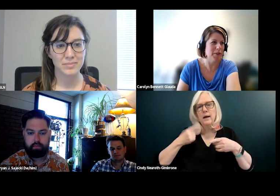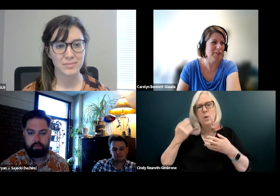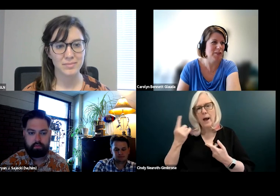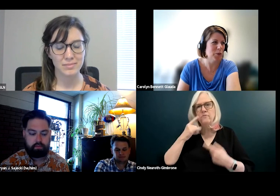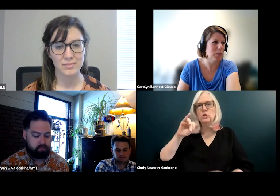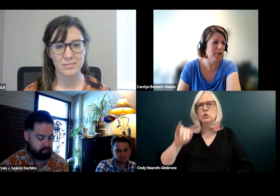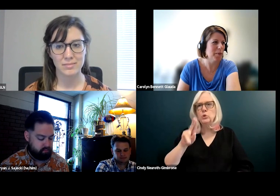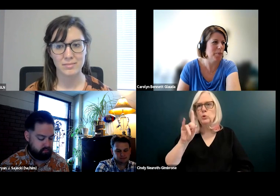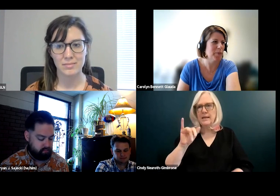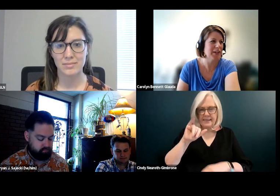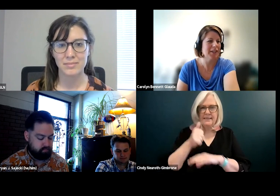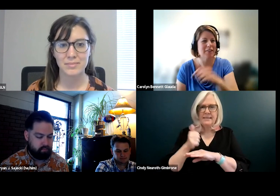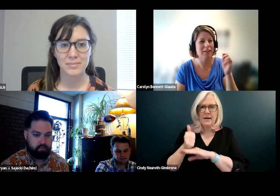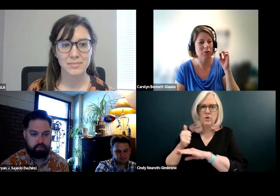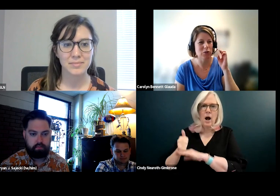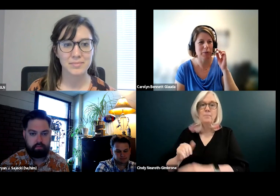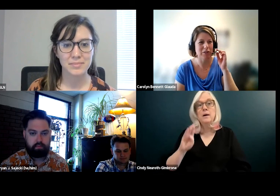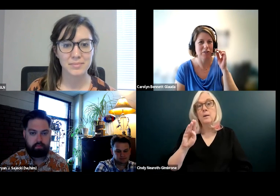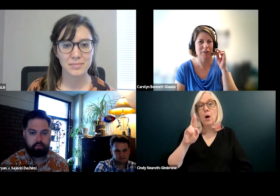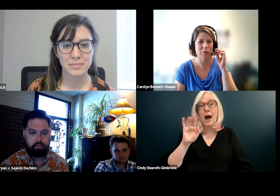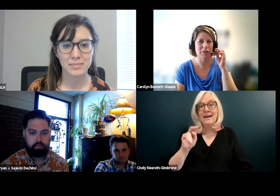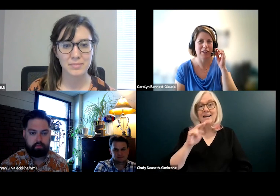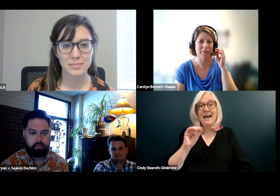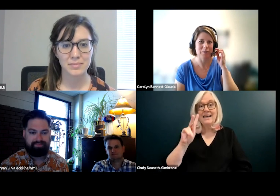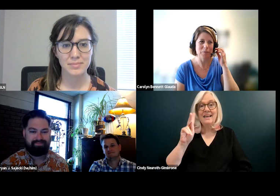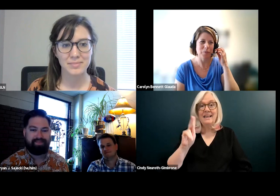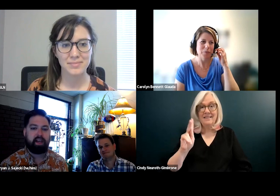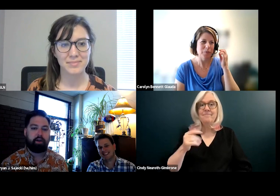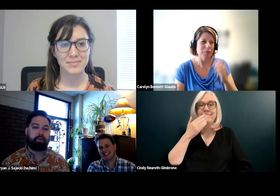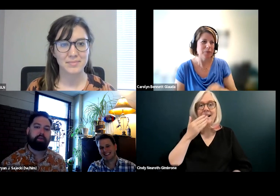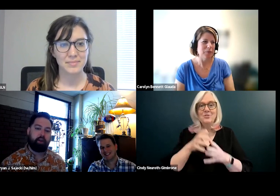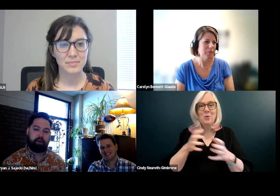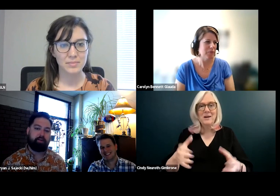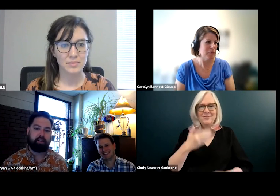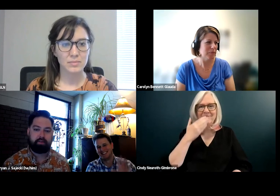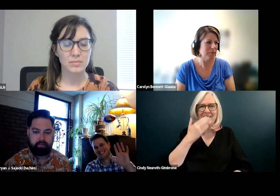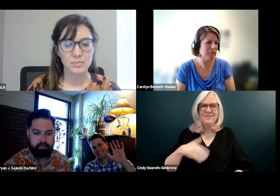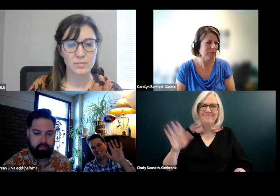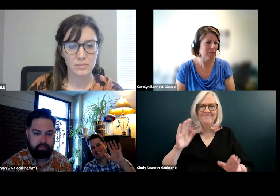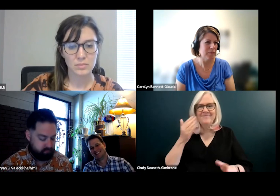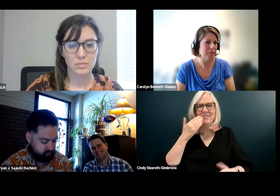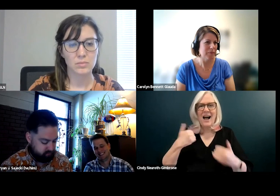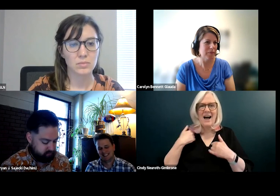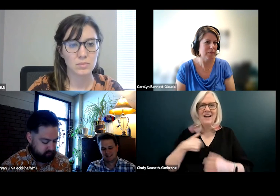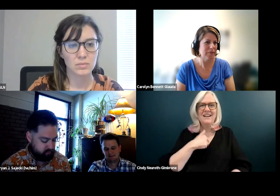set up. So Brian and Keith, thank you so much. That was great. Thank you. Thank you for having us.